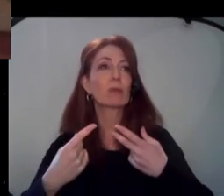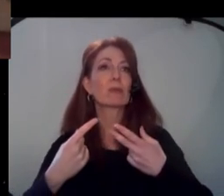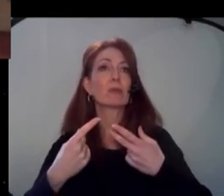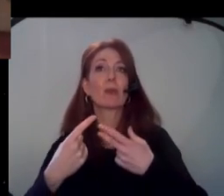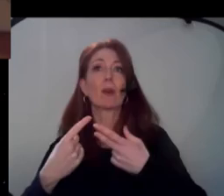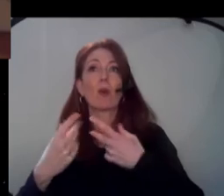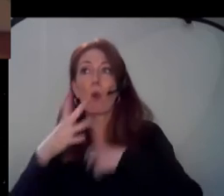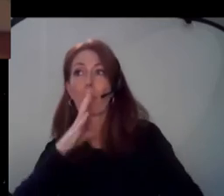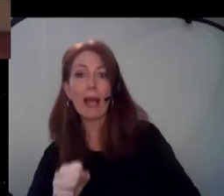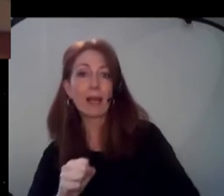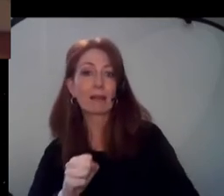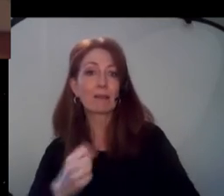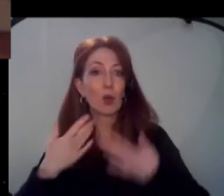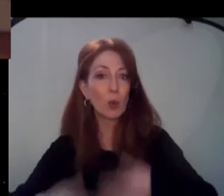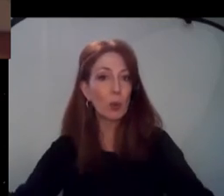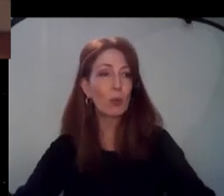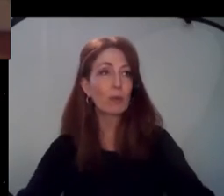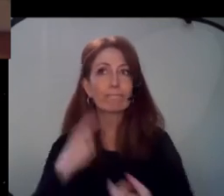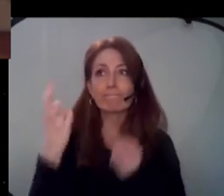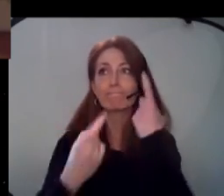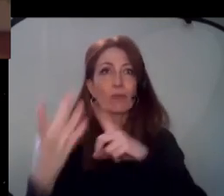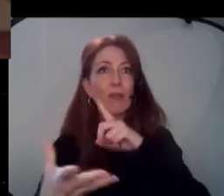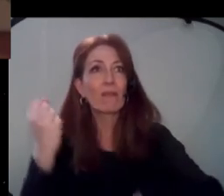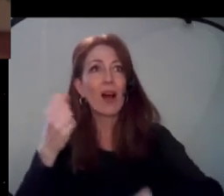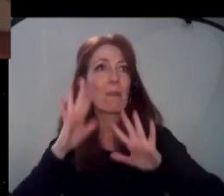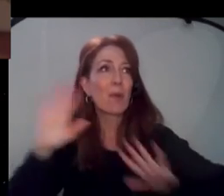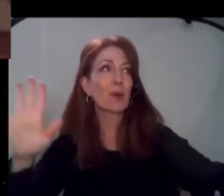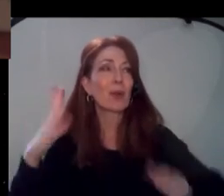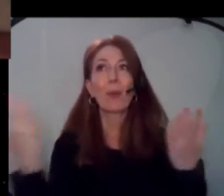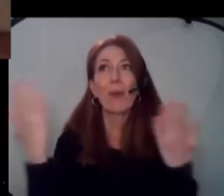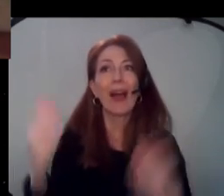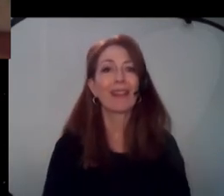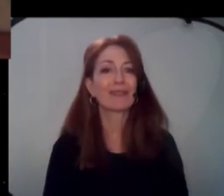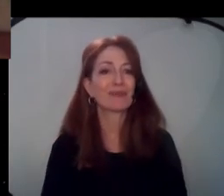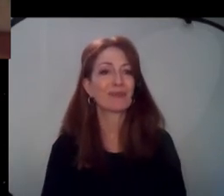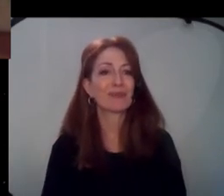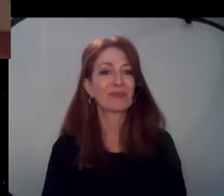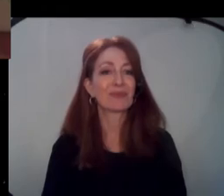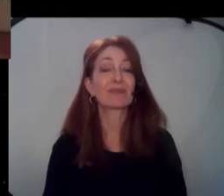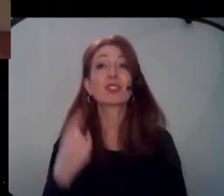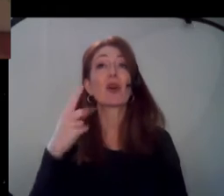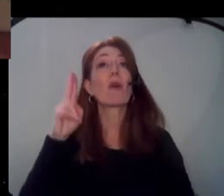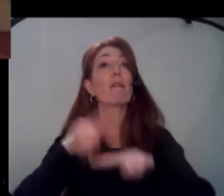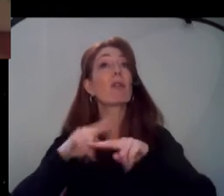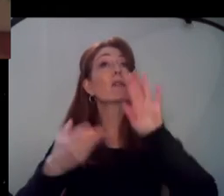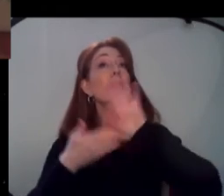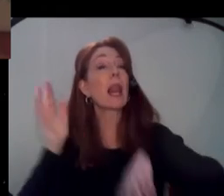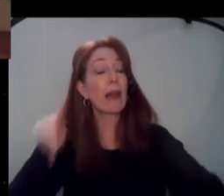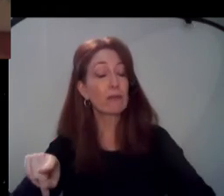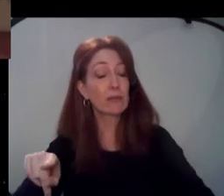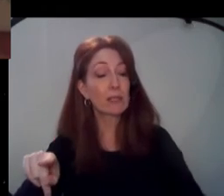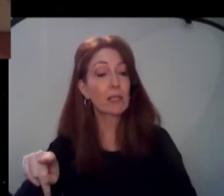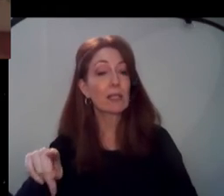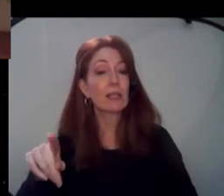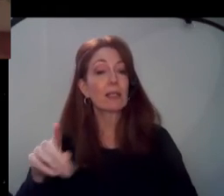did nude men actually, but where do you find these models? So she left Florence, as you said, and she went to